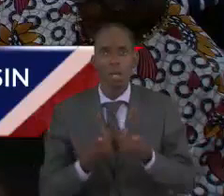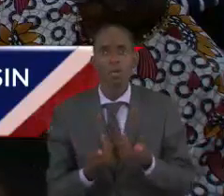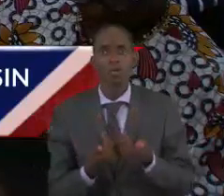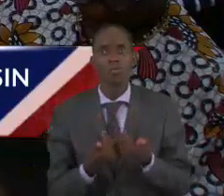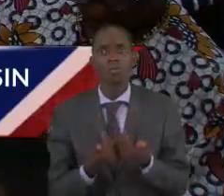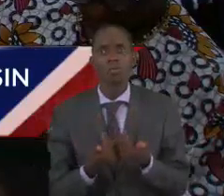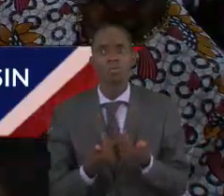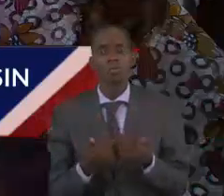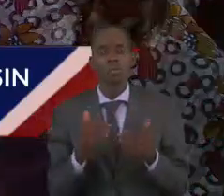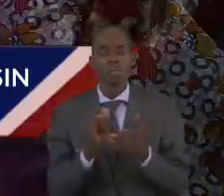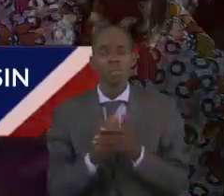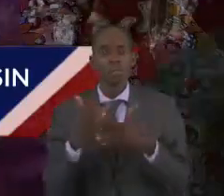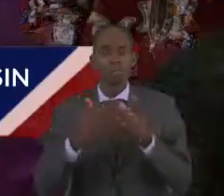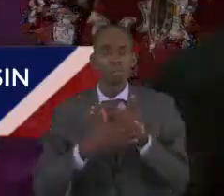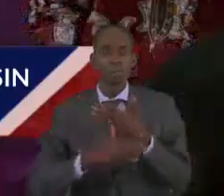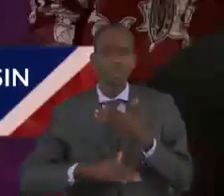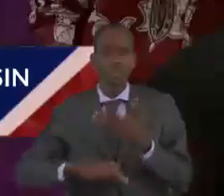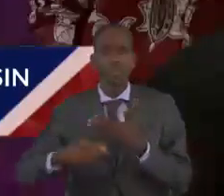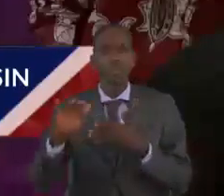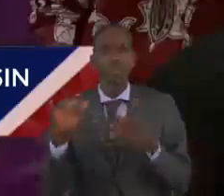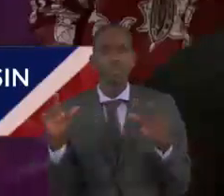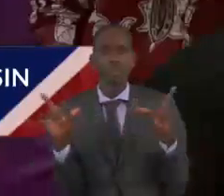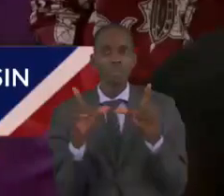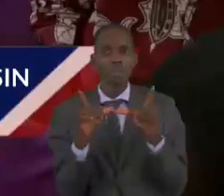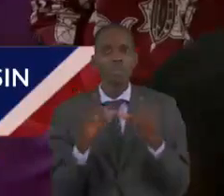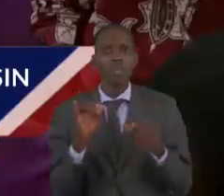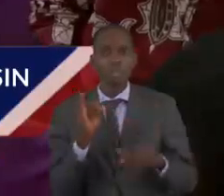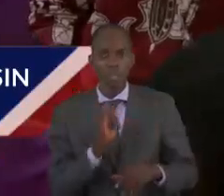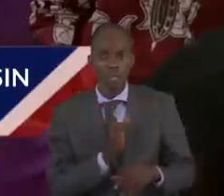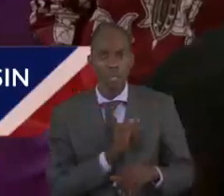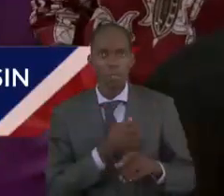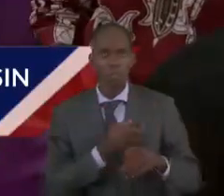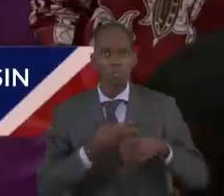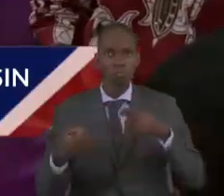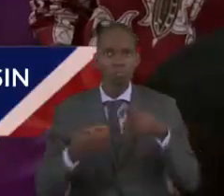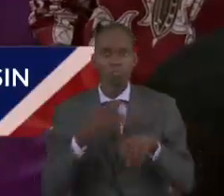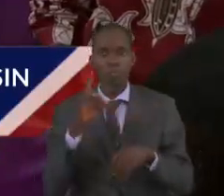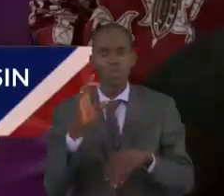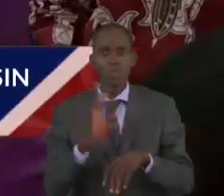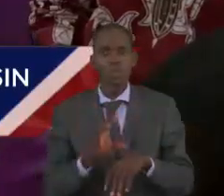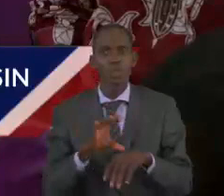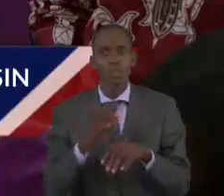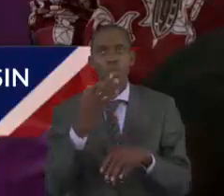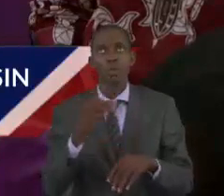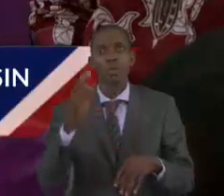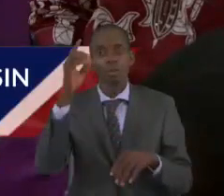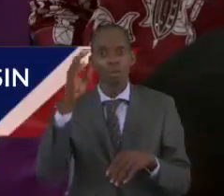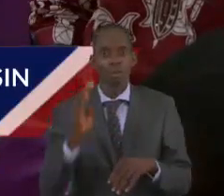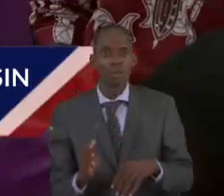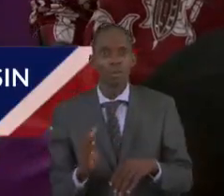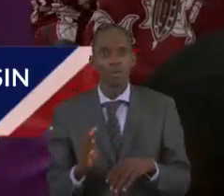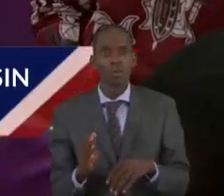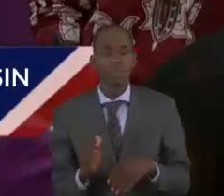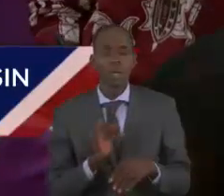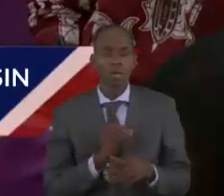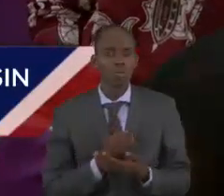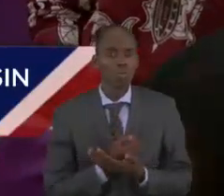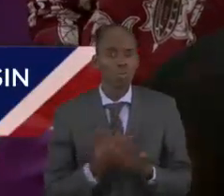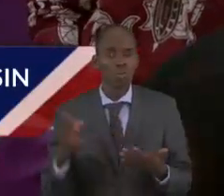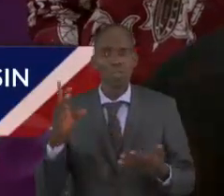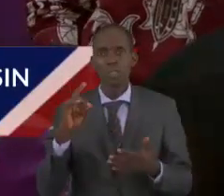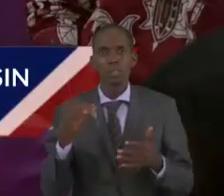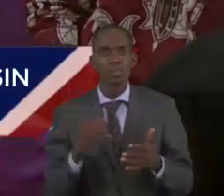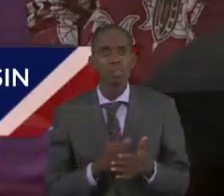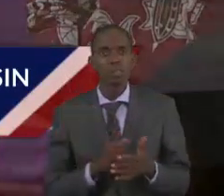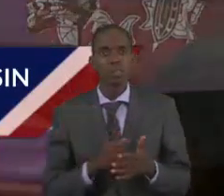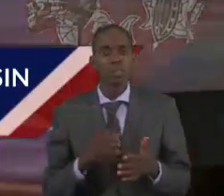that beyond measure I persecuted the church of God and wasted it.